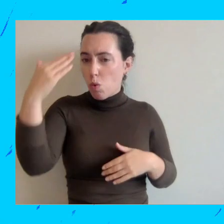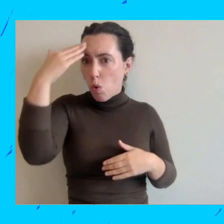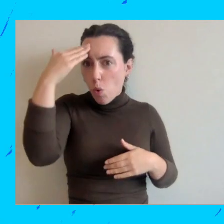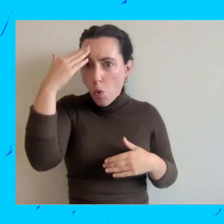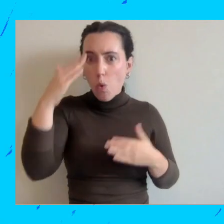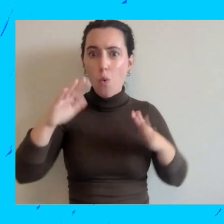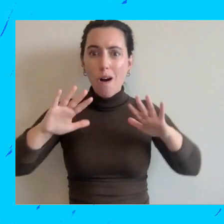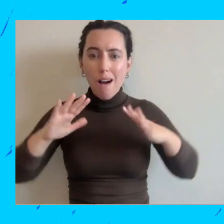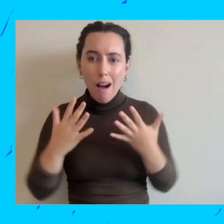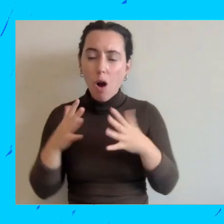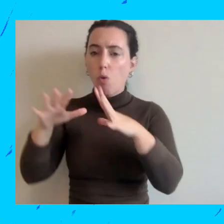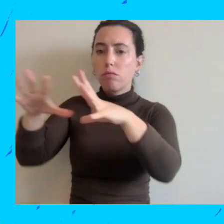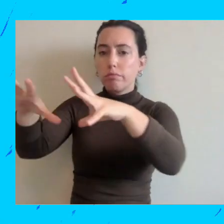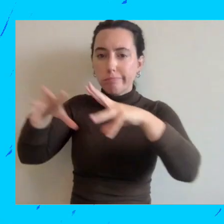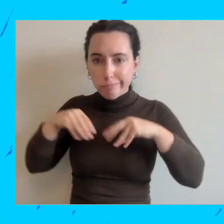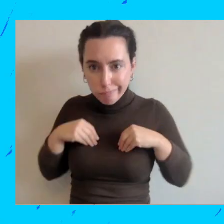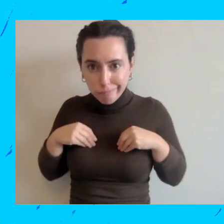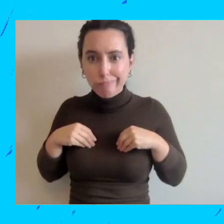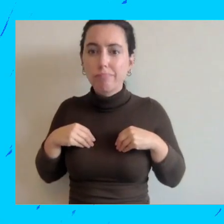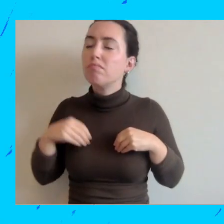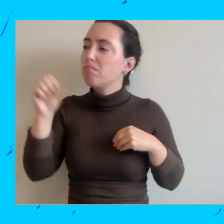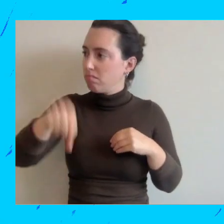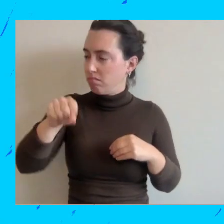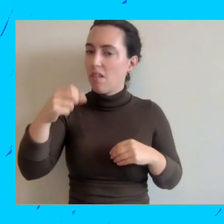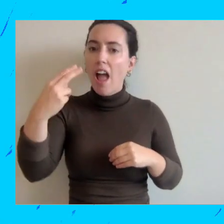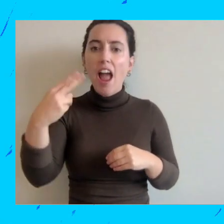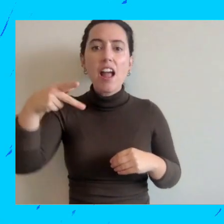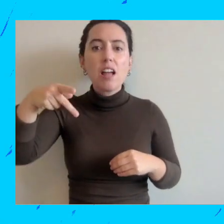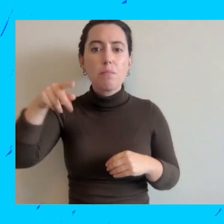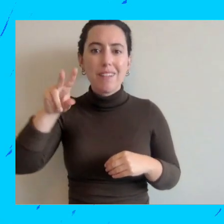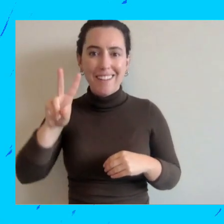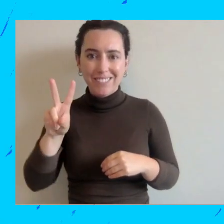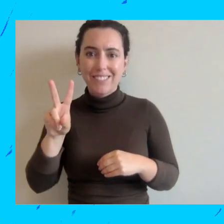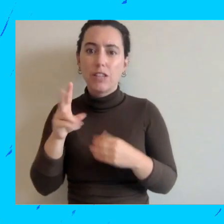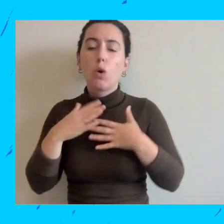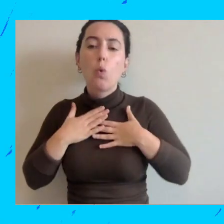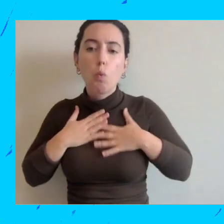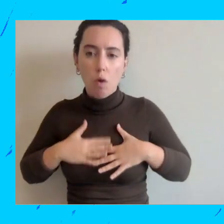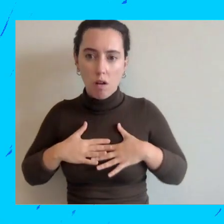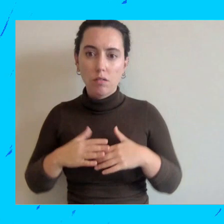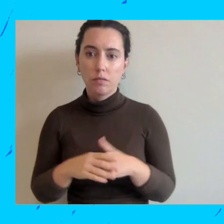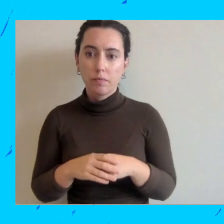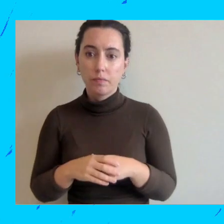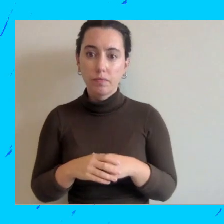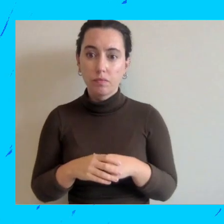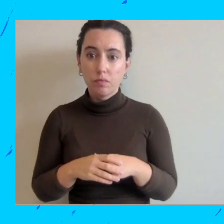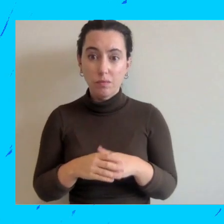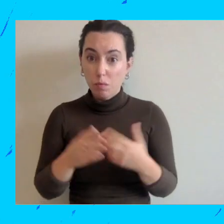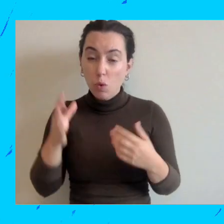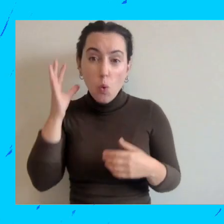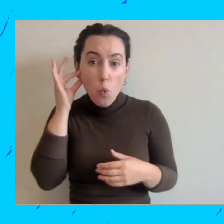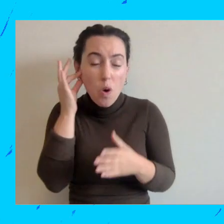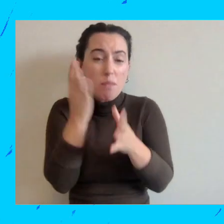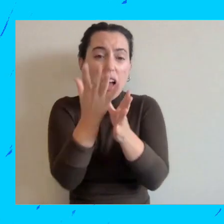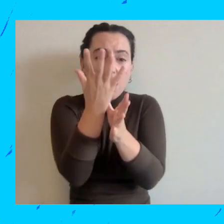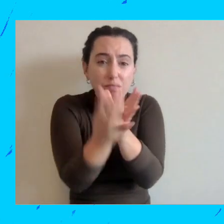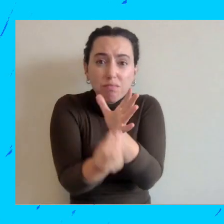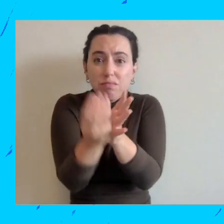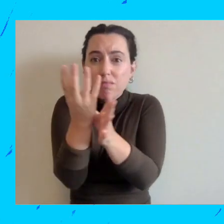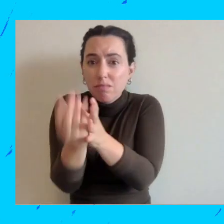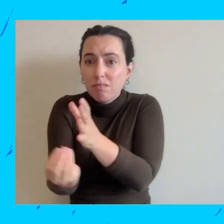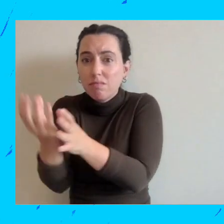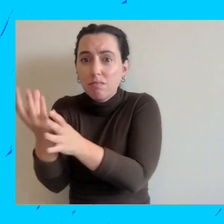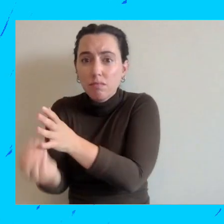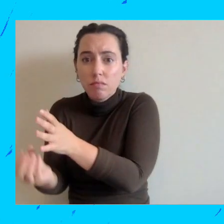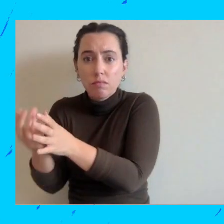girls that are eligible to get vaccinated. We're losing a lot of women unnecessarily, and I think we shouldn't. We can't lose women